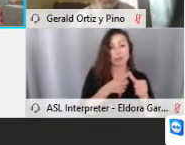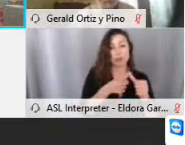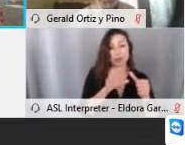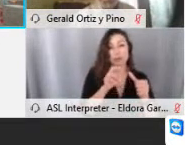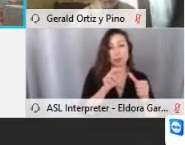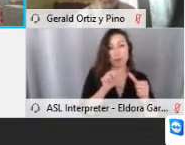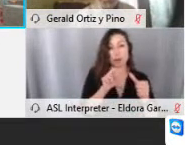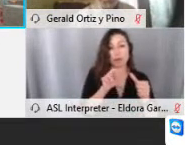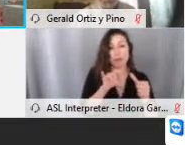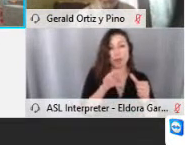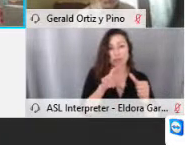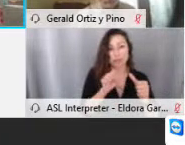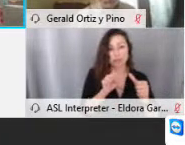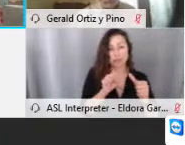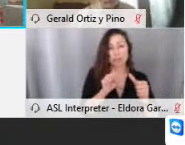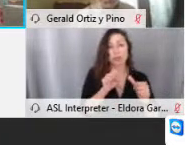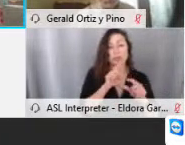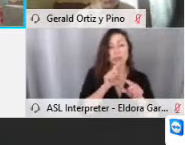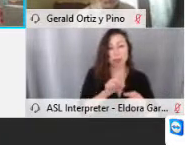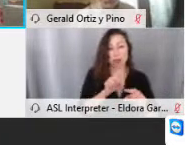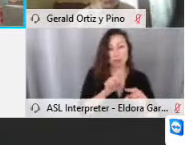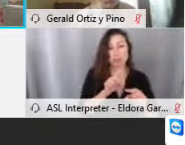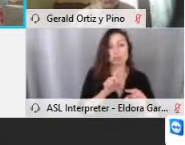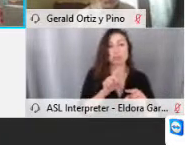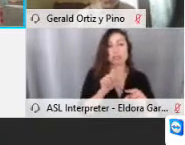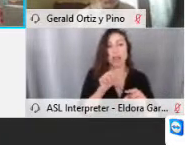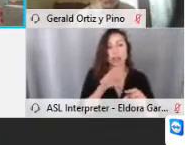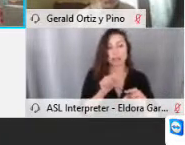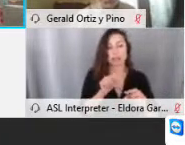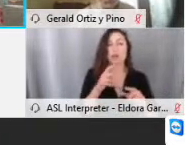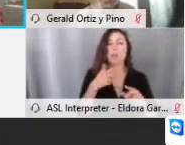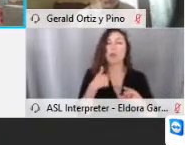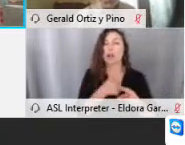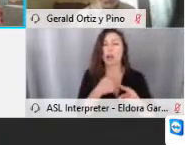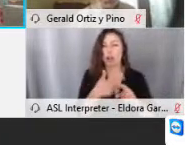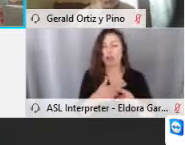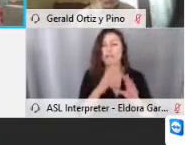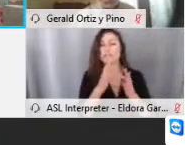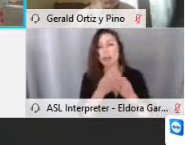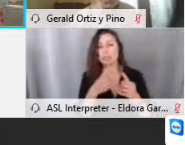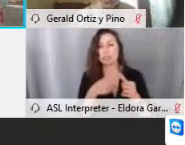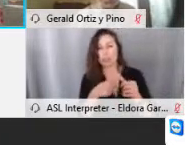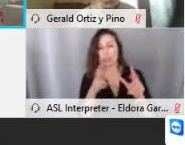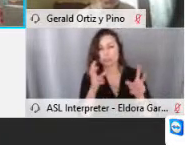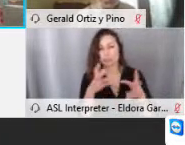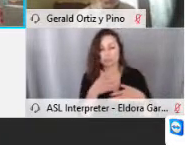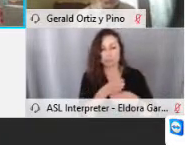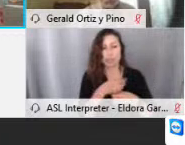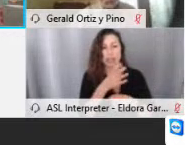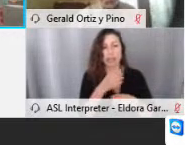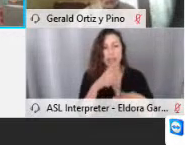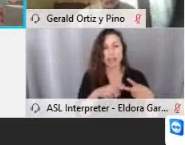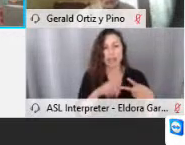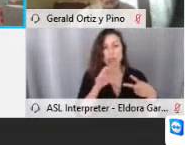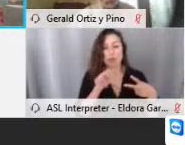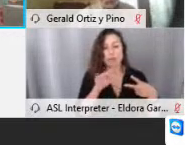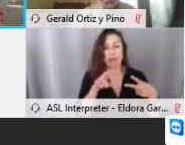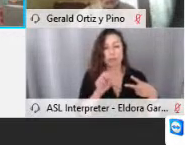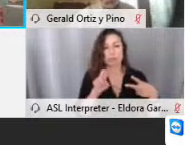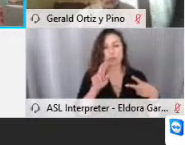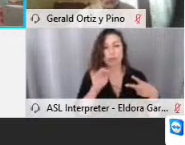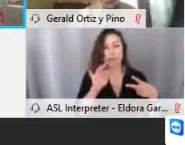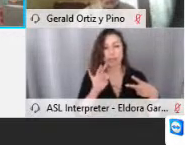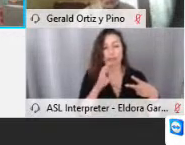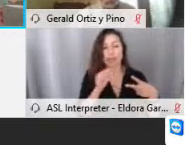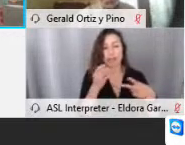Coronavirus Response Act, so we'll call it Families First for the rest of the presentation, and the Coronavirus Aid, Relief, and Economic Security